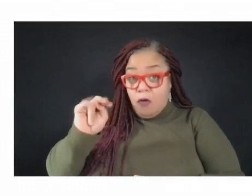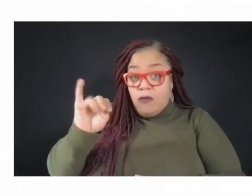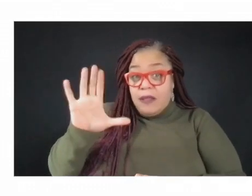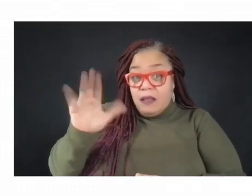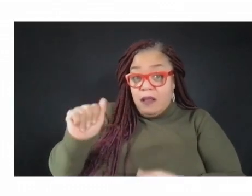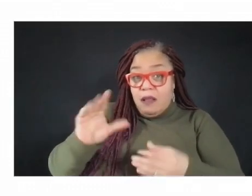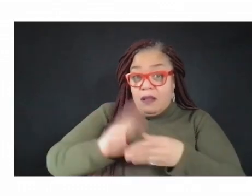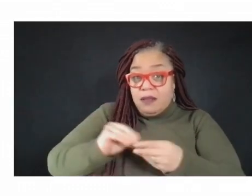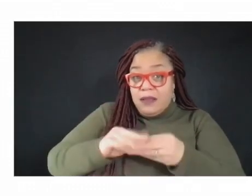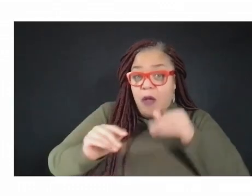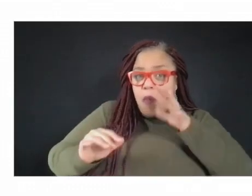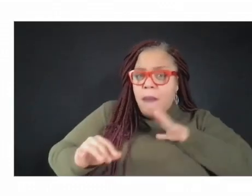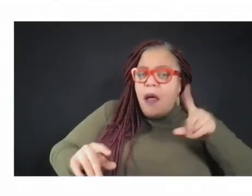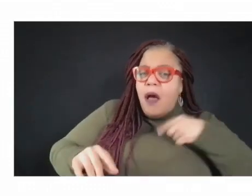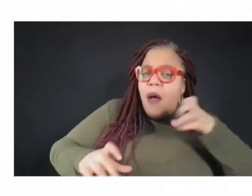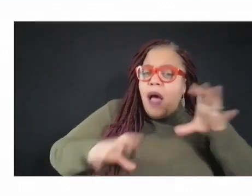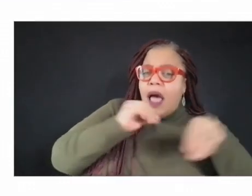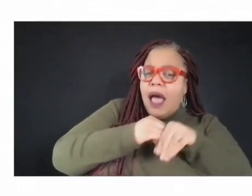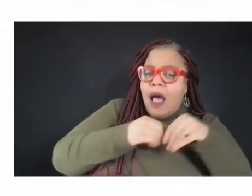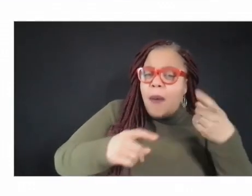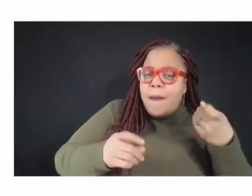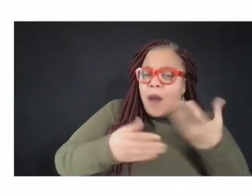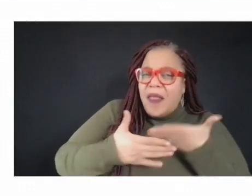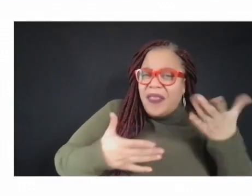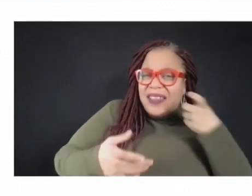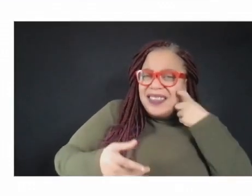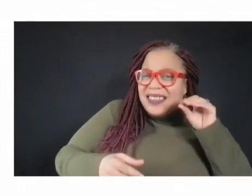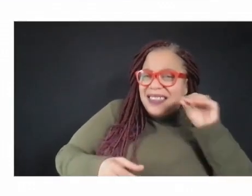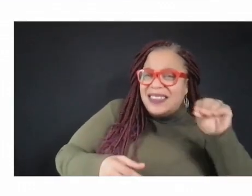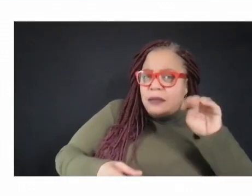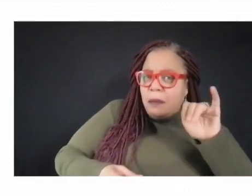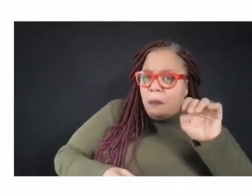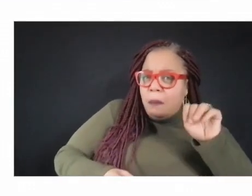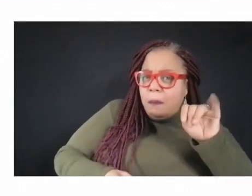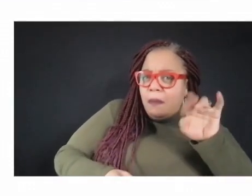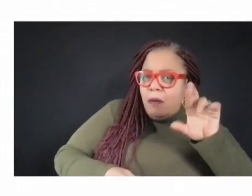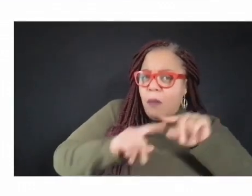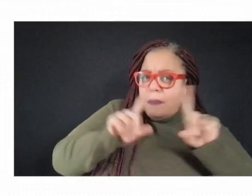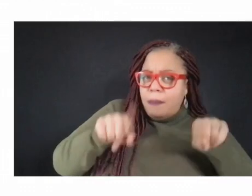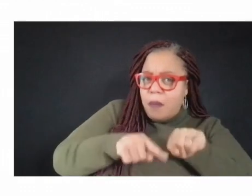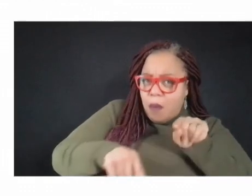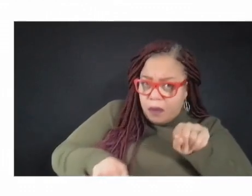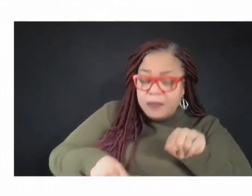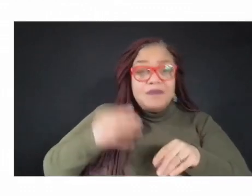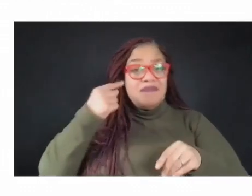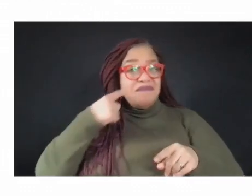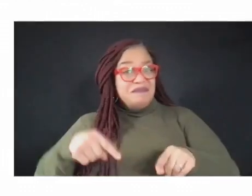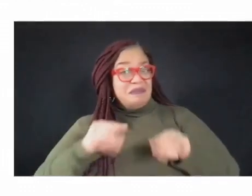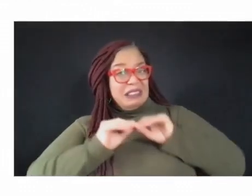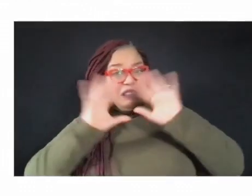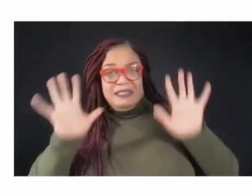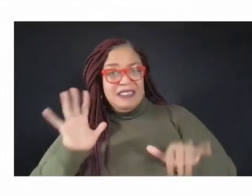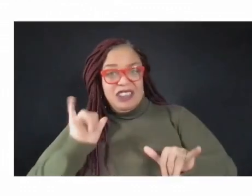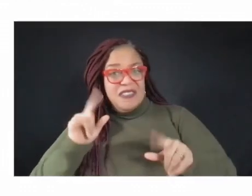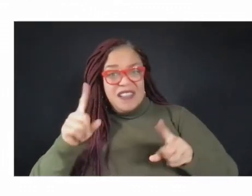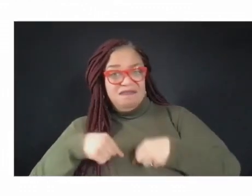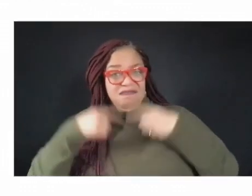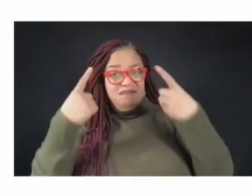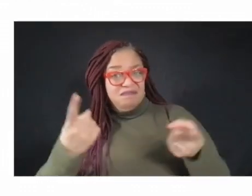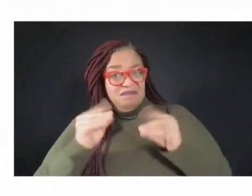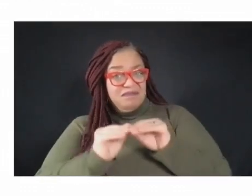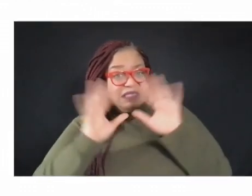clear in the workshop sessions, and that is that we really are talking